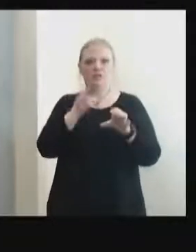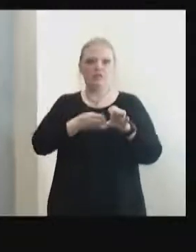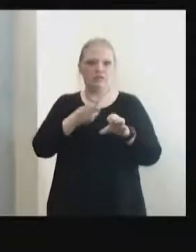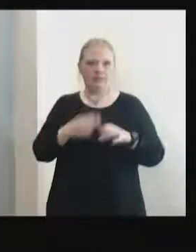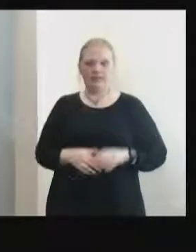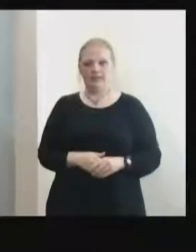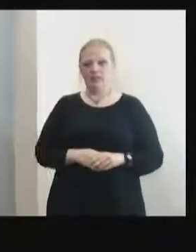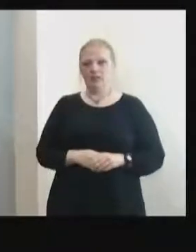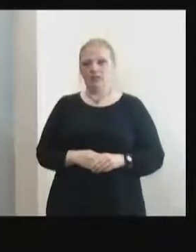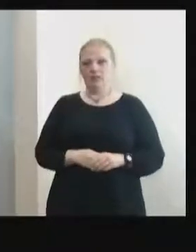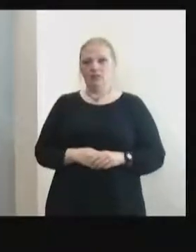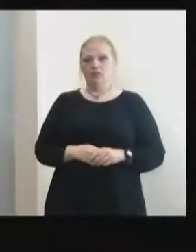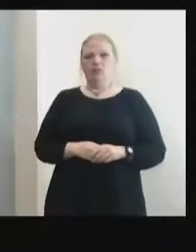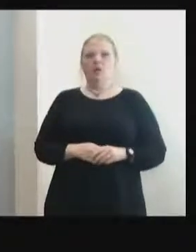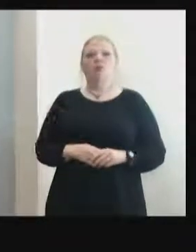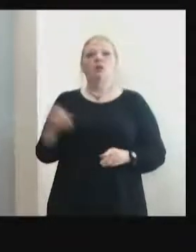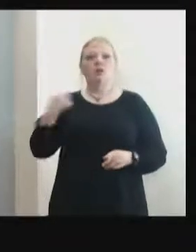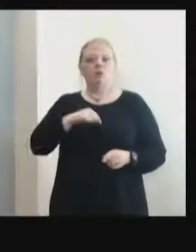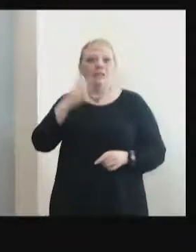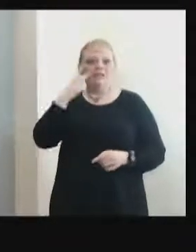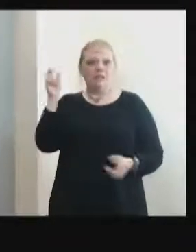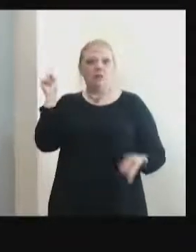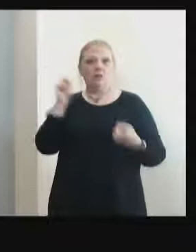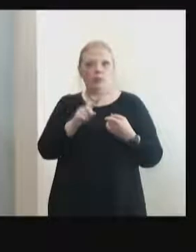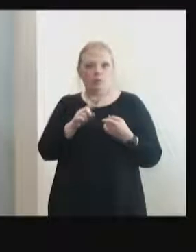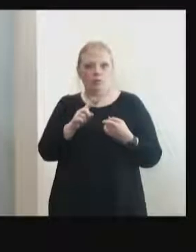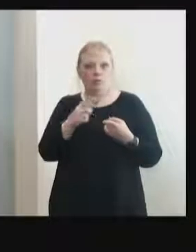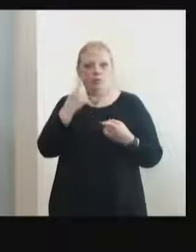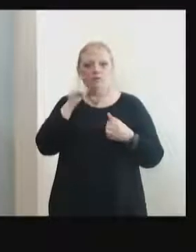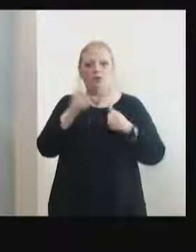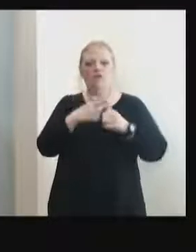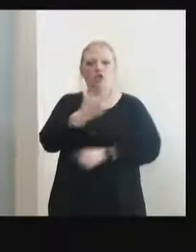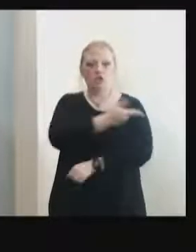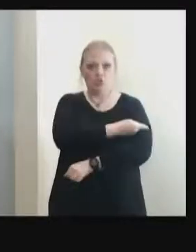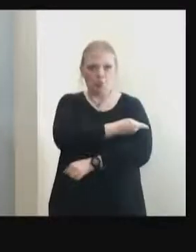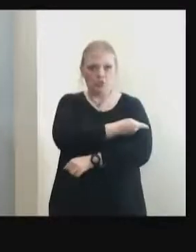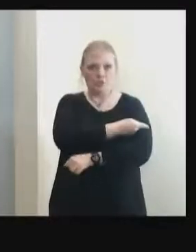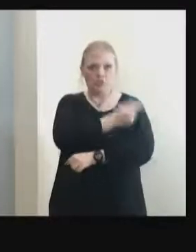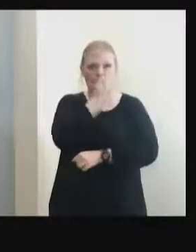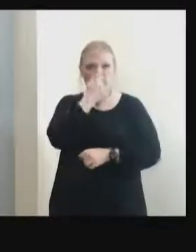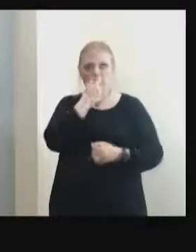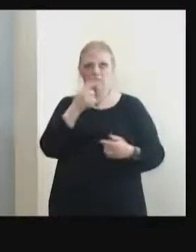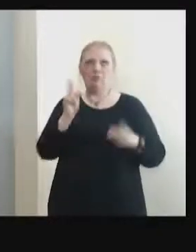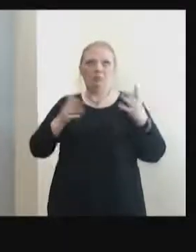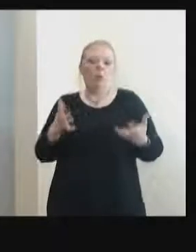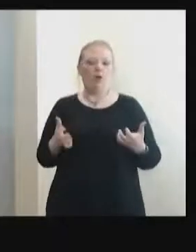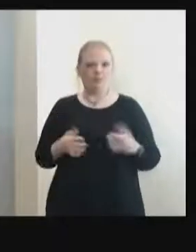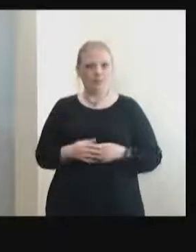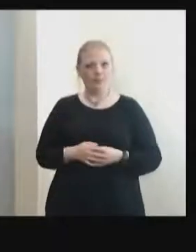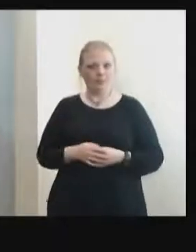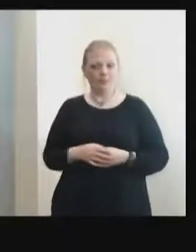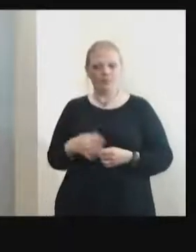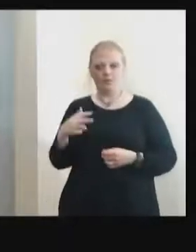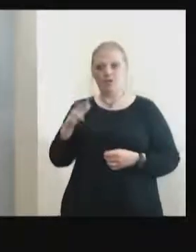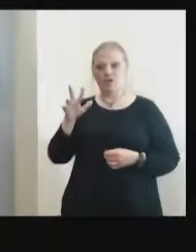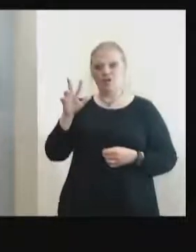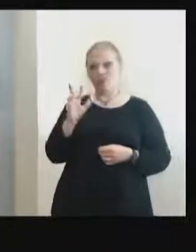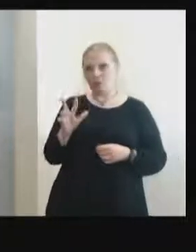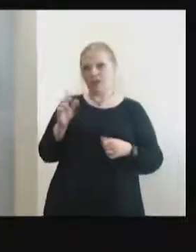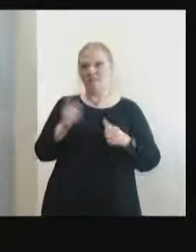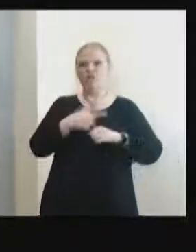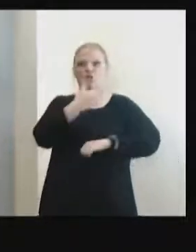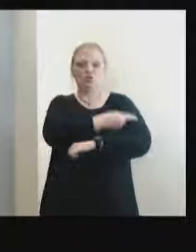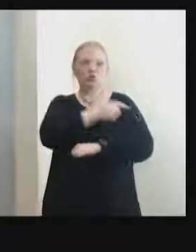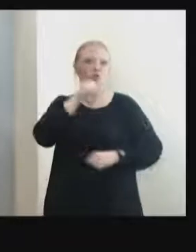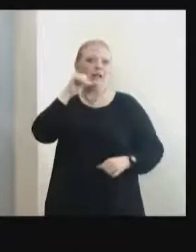participating. Now, we have seen a reduction in the number of first doses that are being sought by people. We had 3 first dose clinics